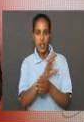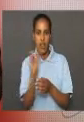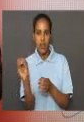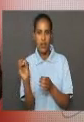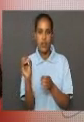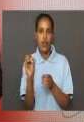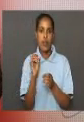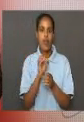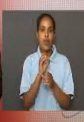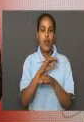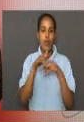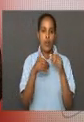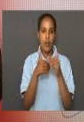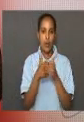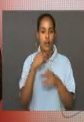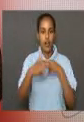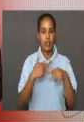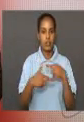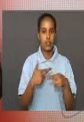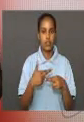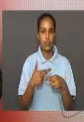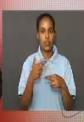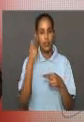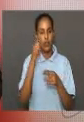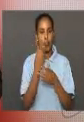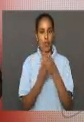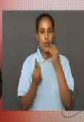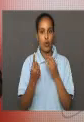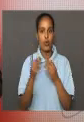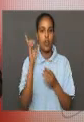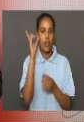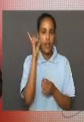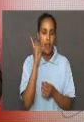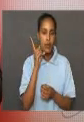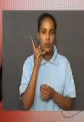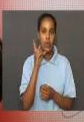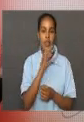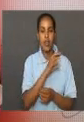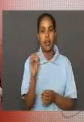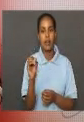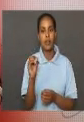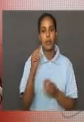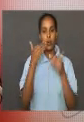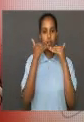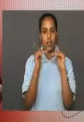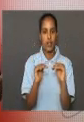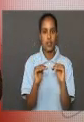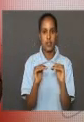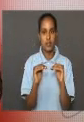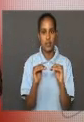and overall reaction for both a dilute and